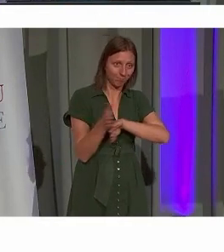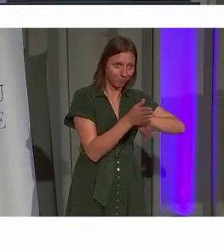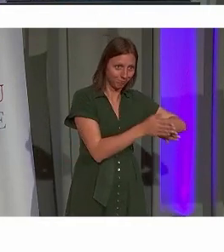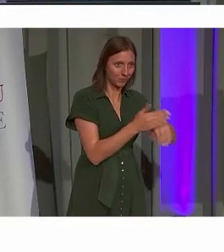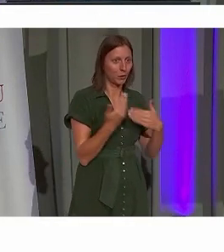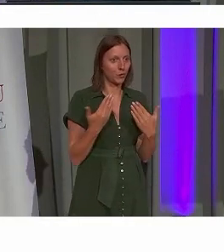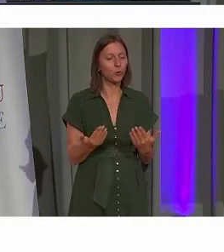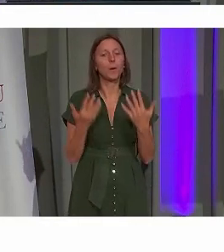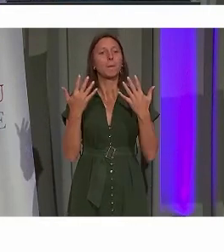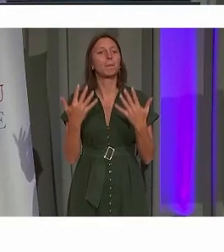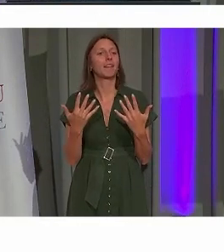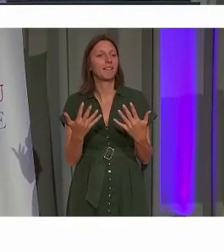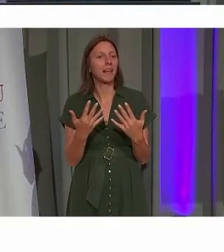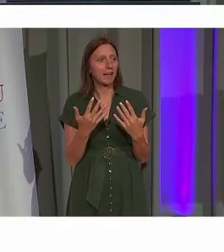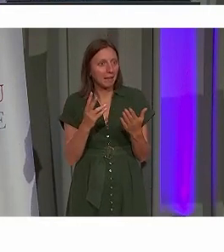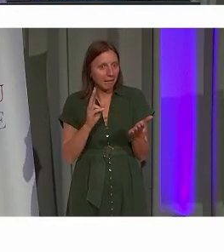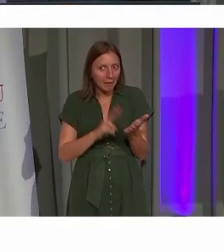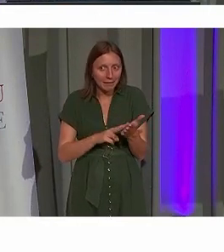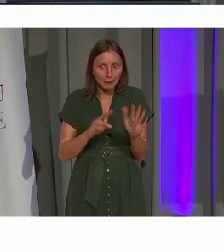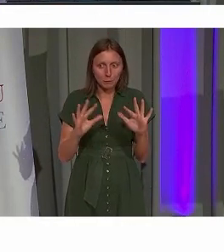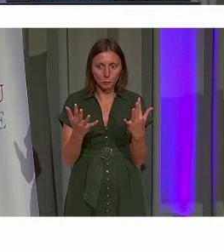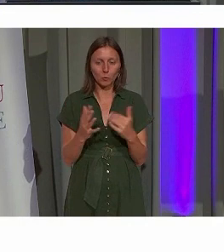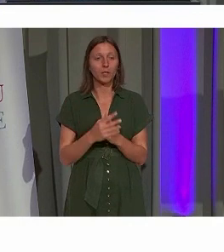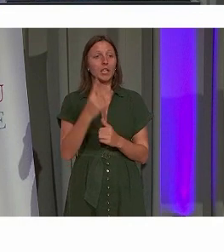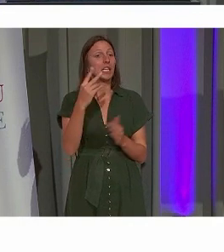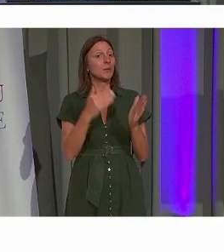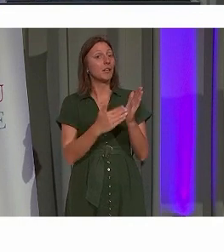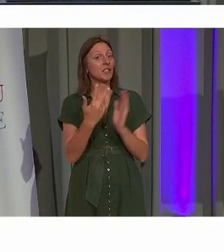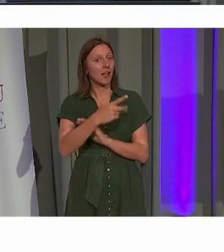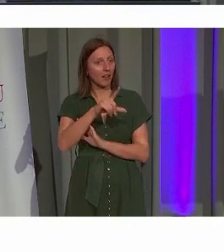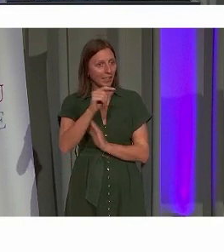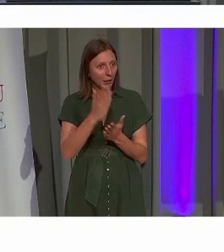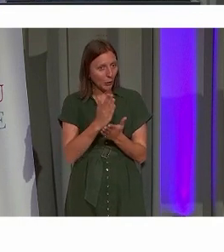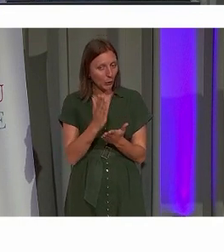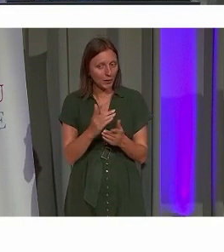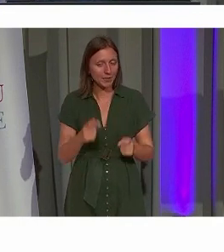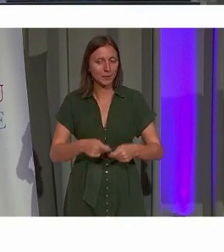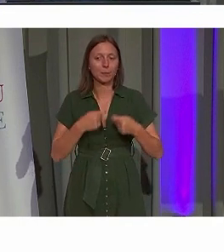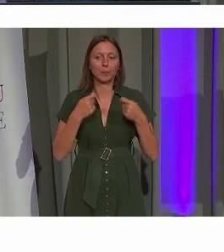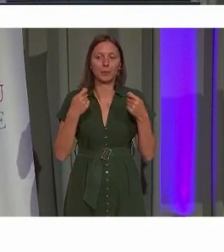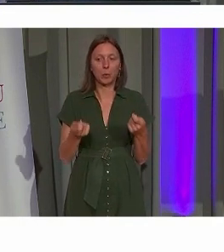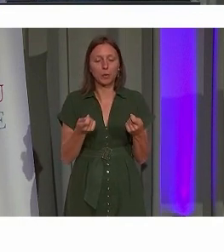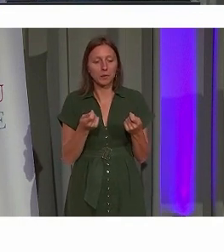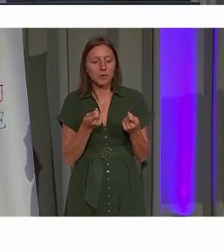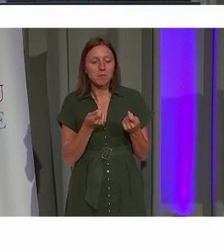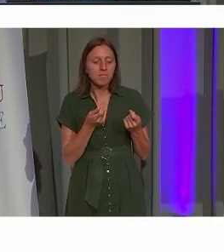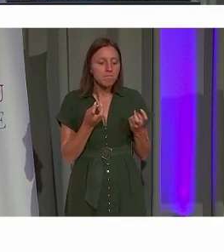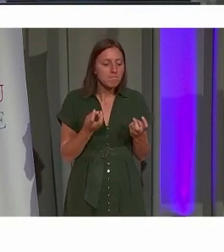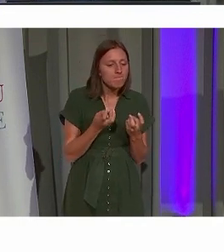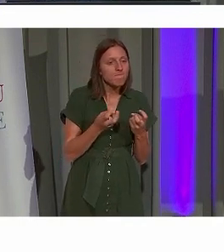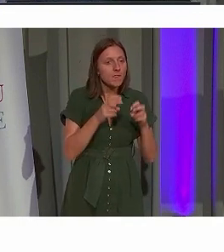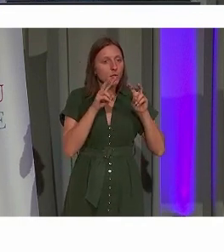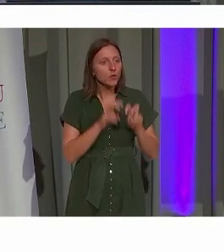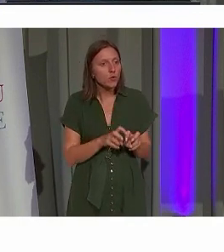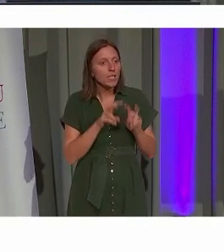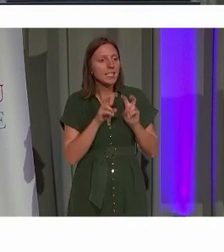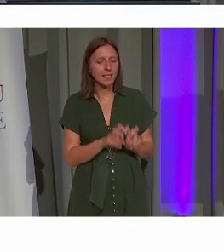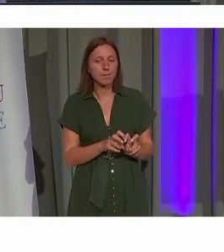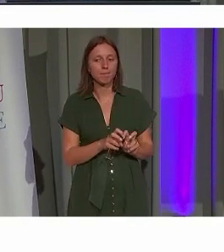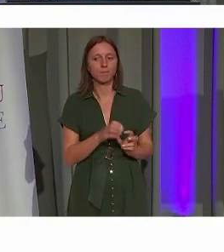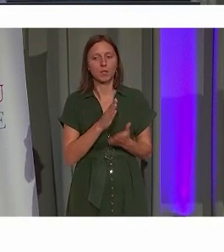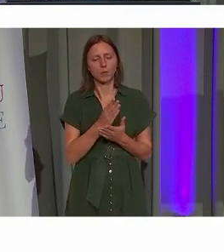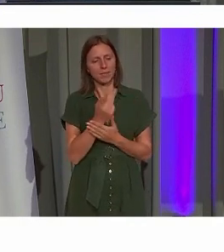So this is the theory. Let's now talk about the practice. In 2018, we started with actually the